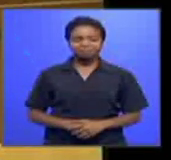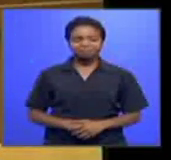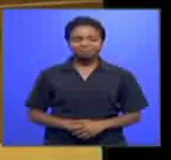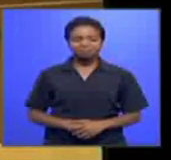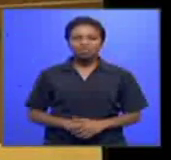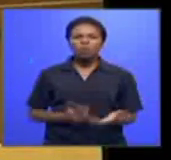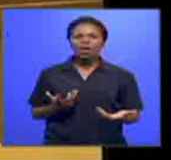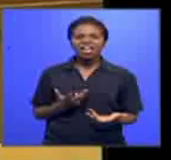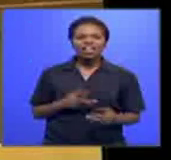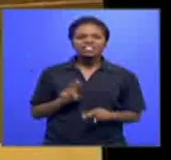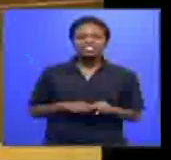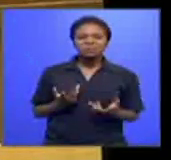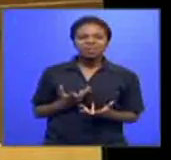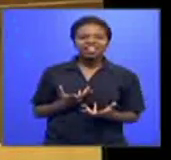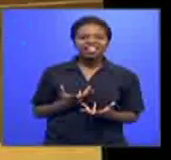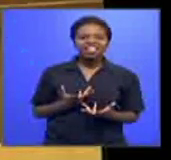Ukai,